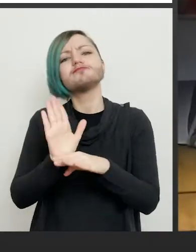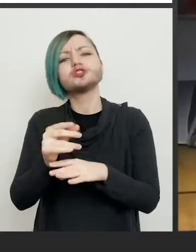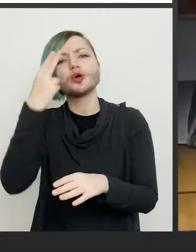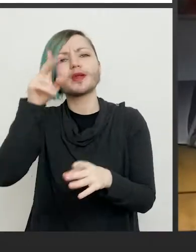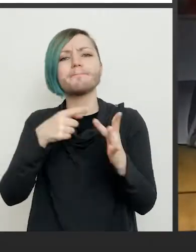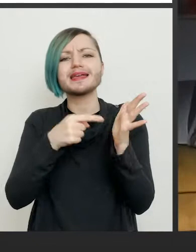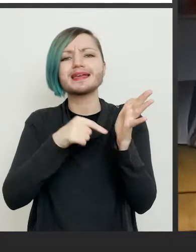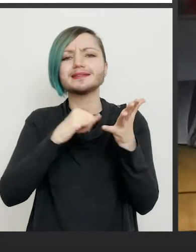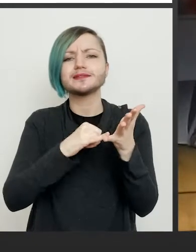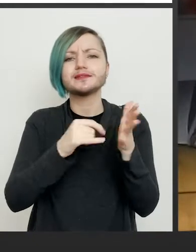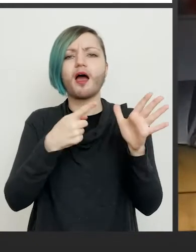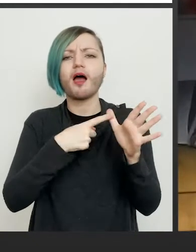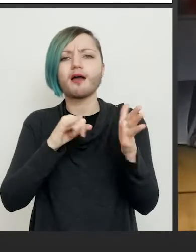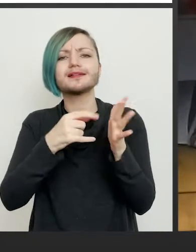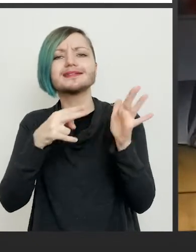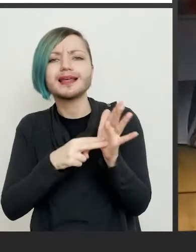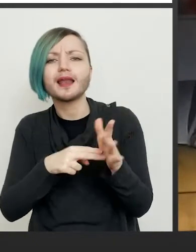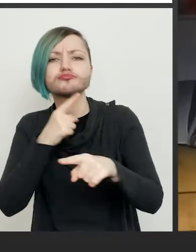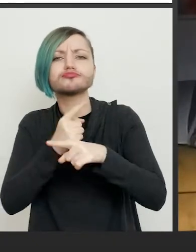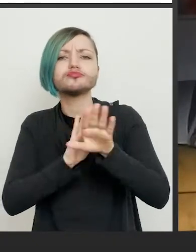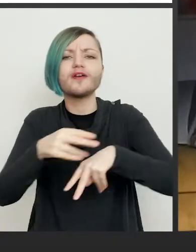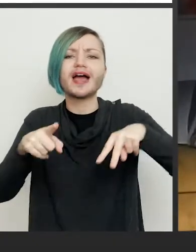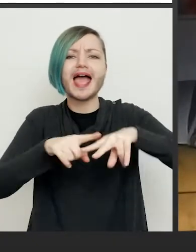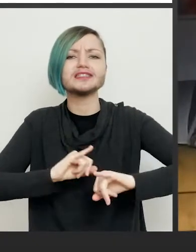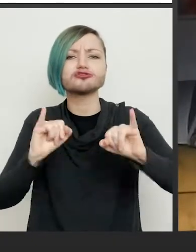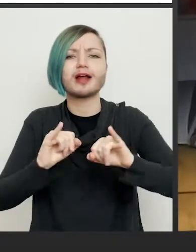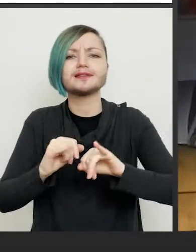Sin, which talks about the AIDS crisis in the